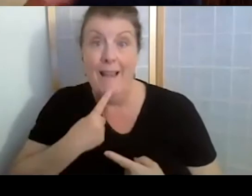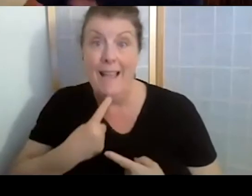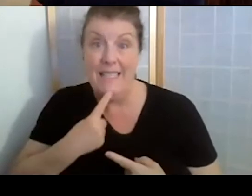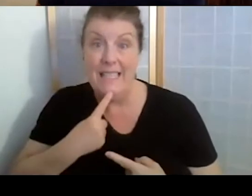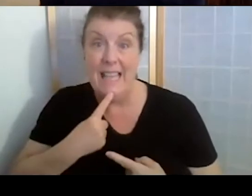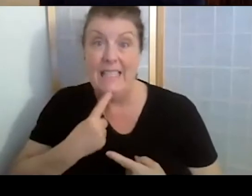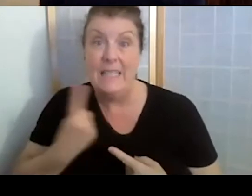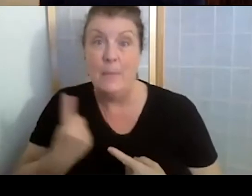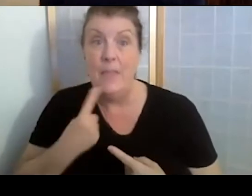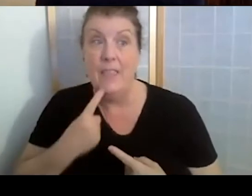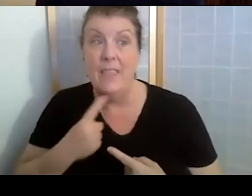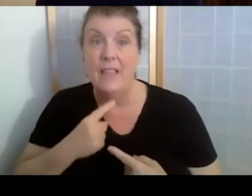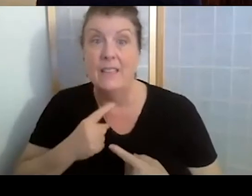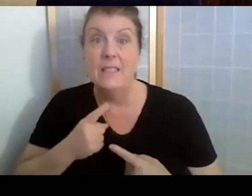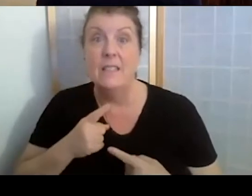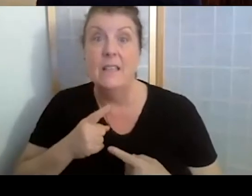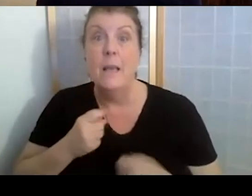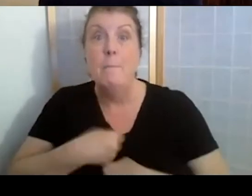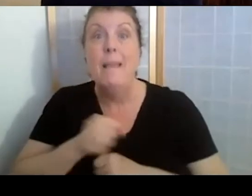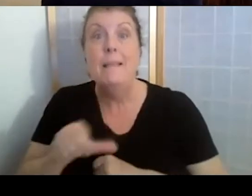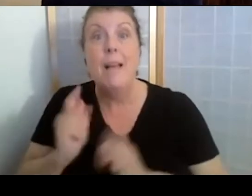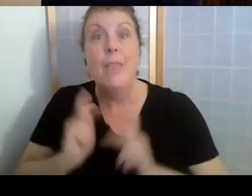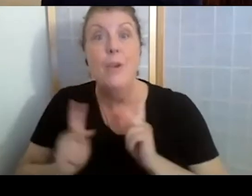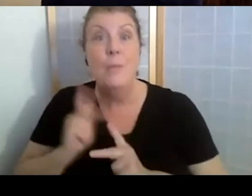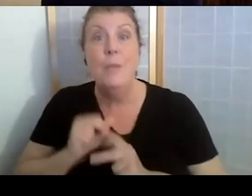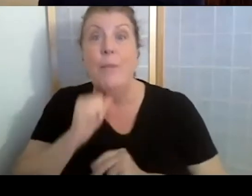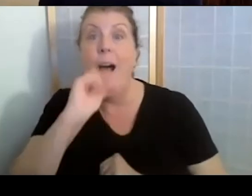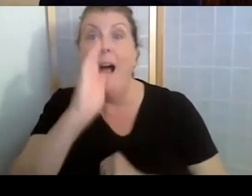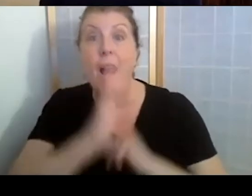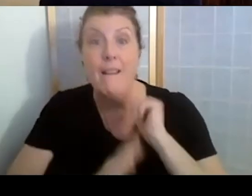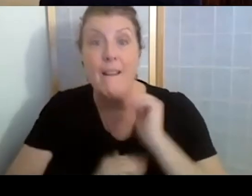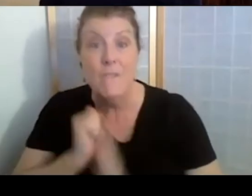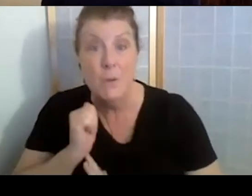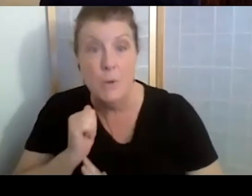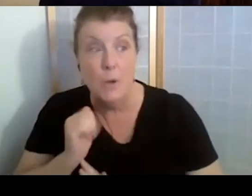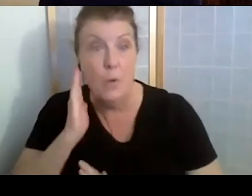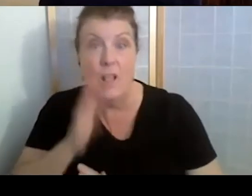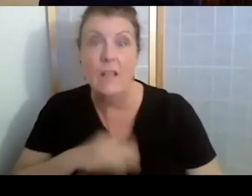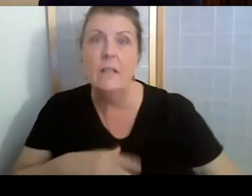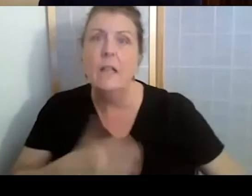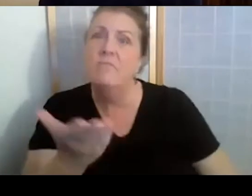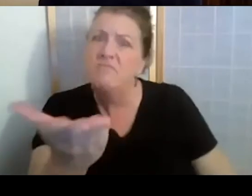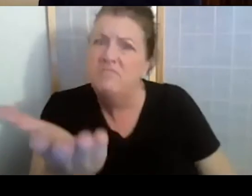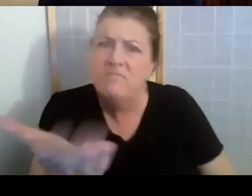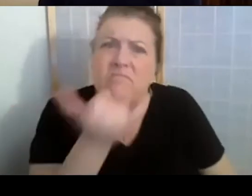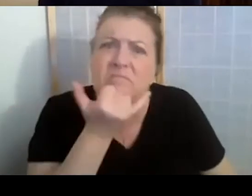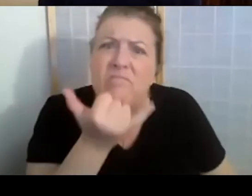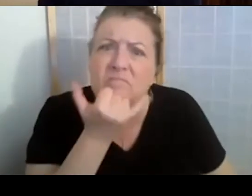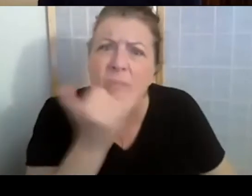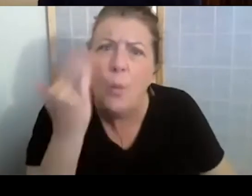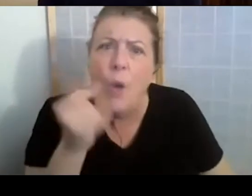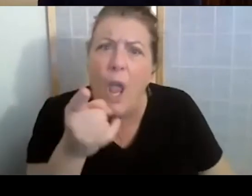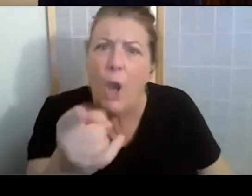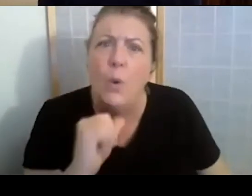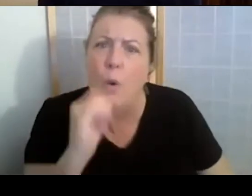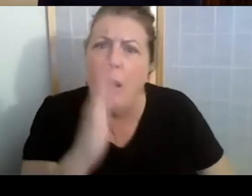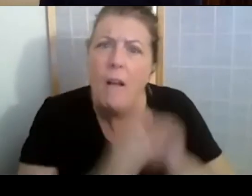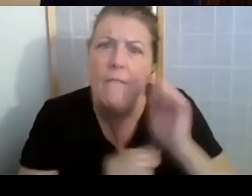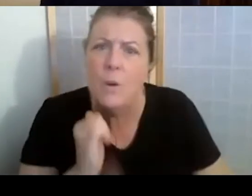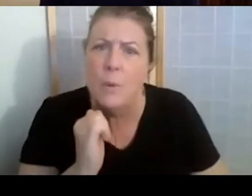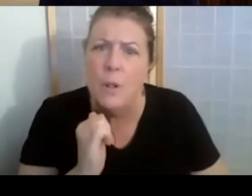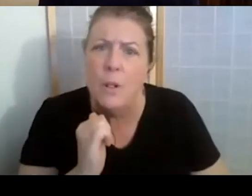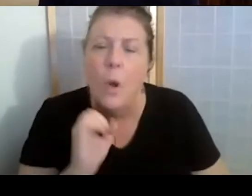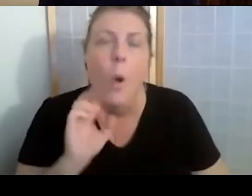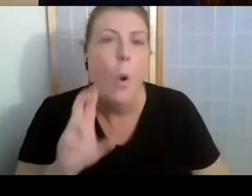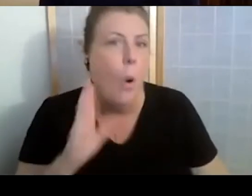say, why are you uncomfortable? Or am I gonna go home and Google it and try to figure out what I'm up to?